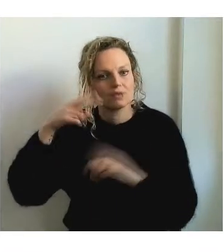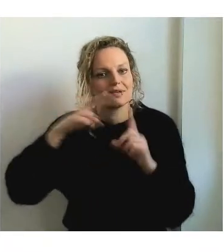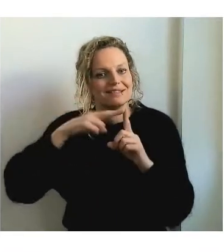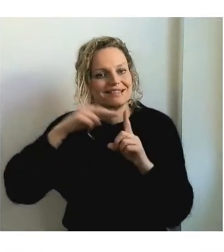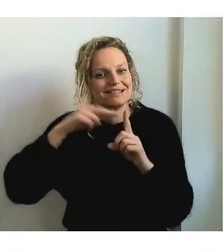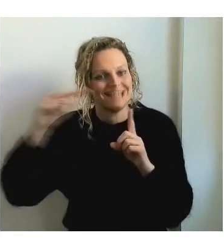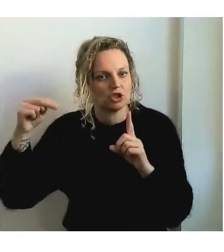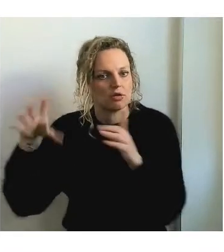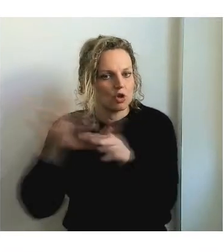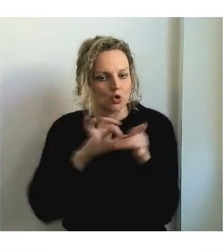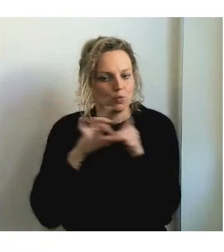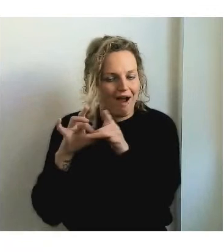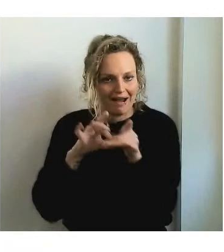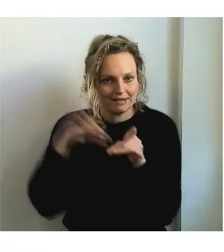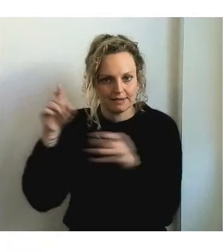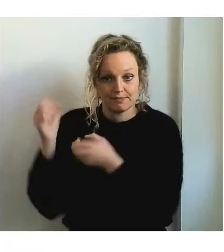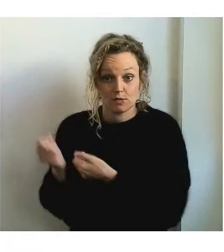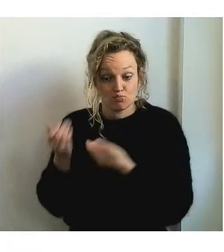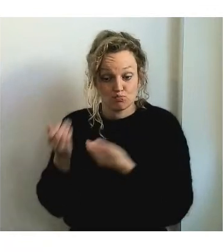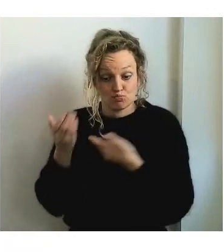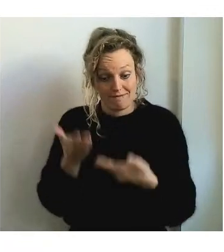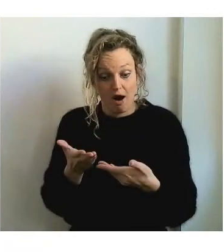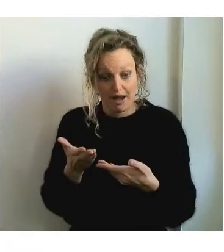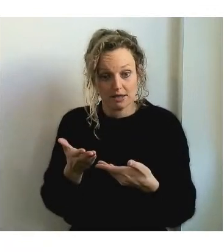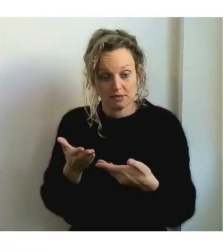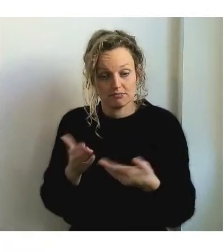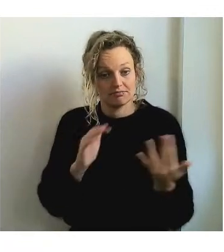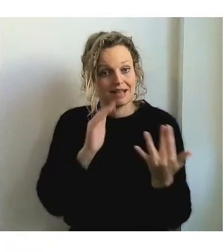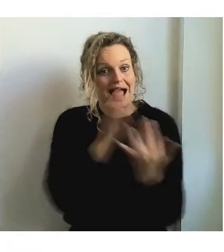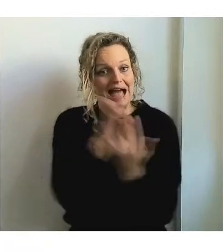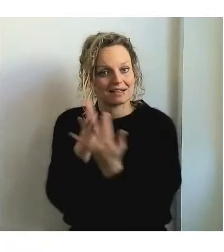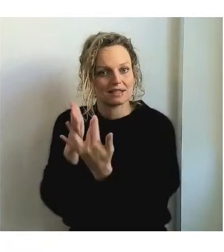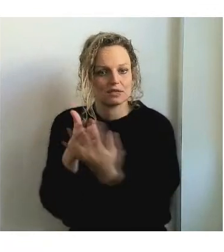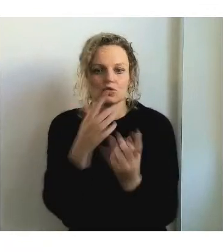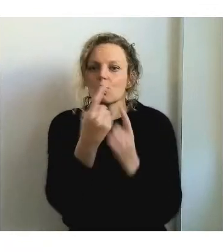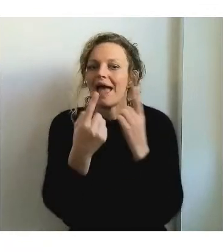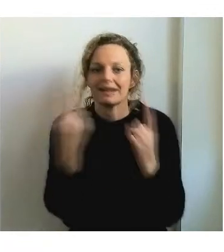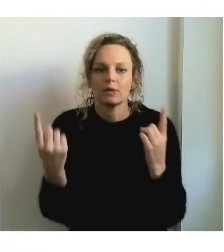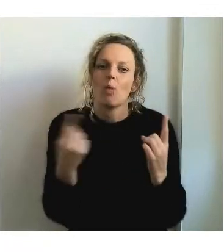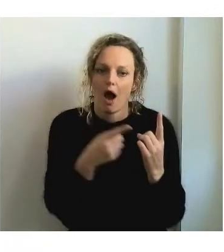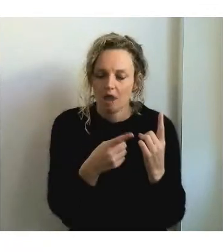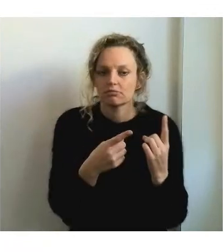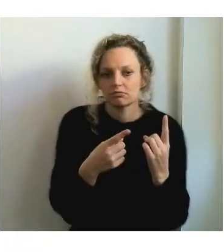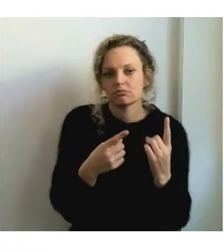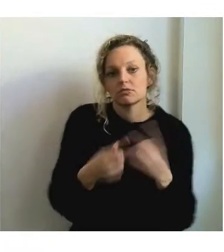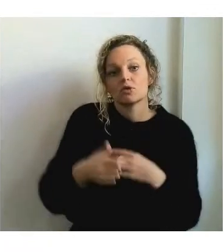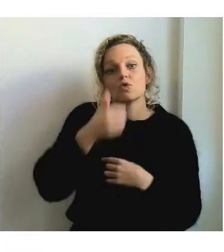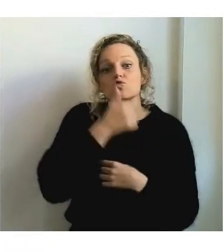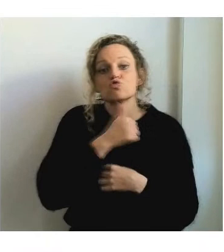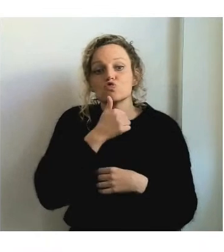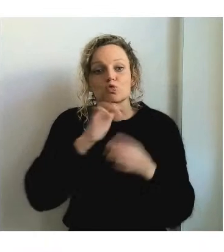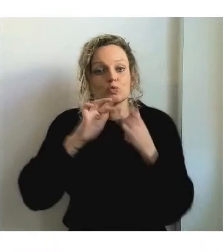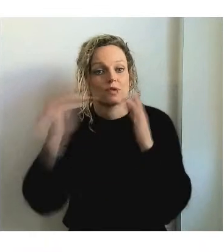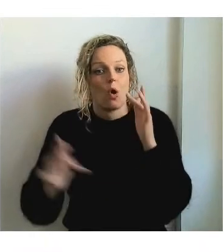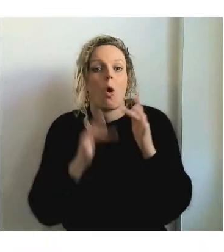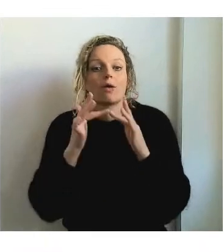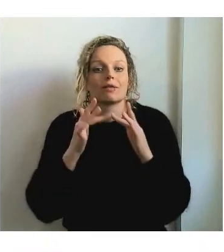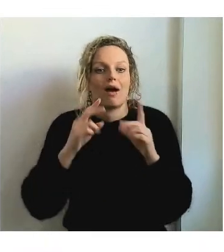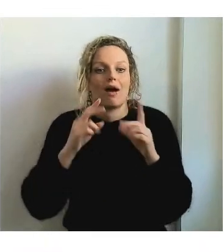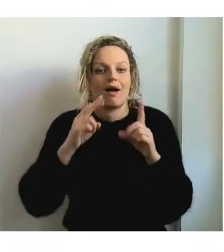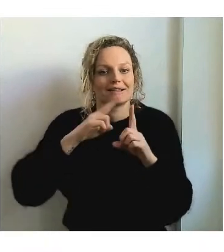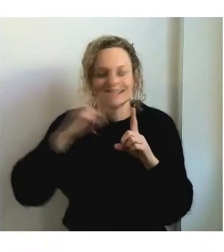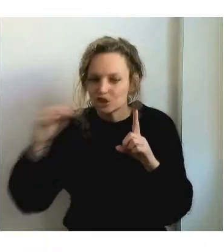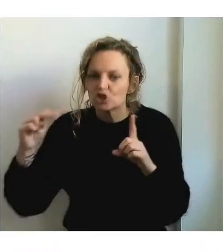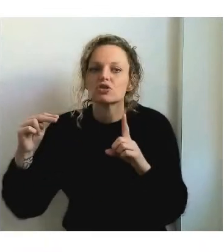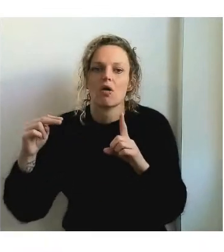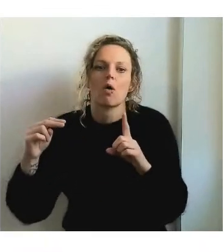to anyone who is a Digital Lifeline partner to be able to use some online digital champions training courses.